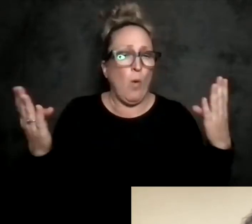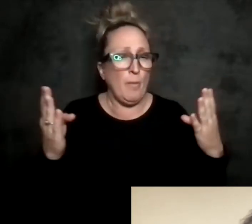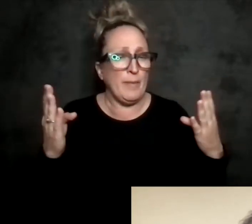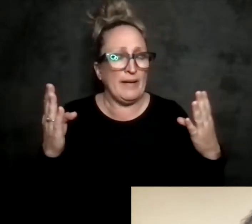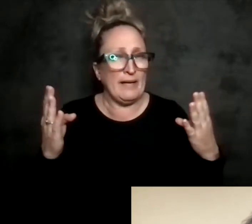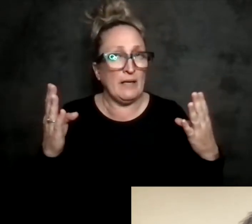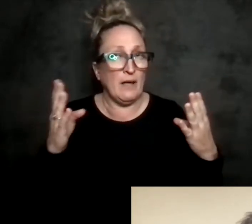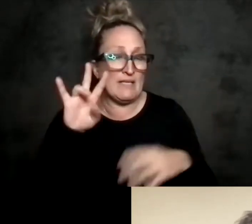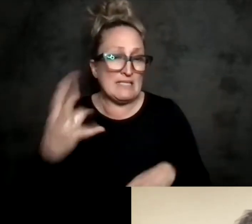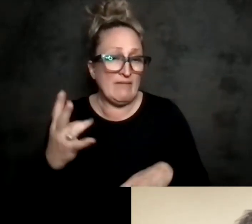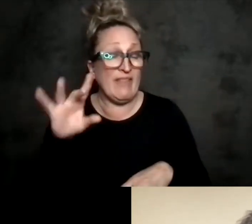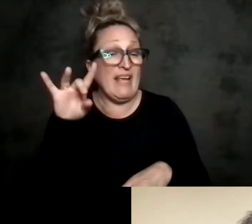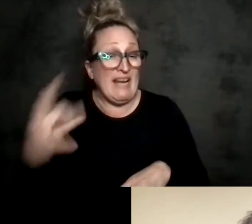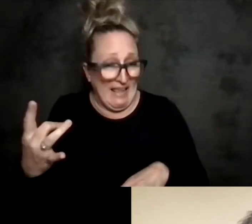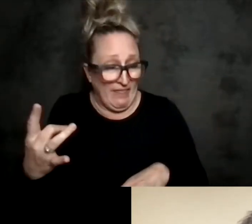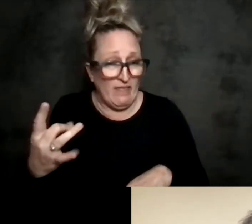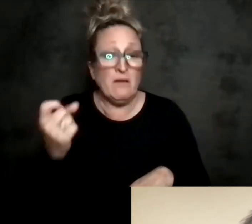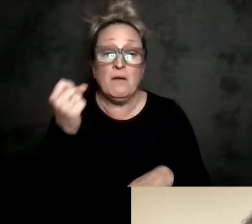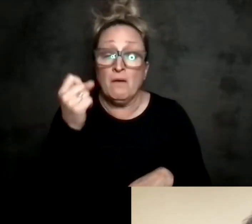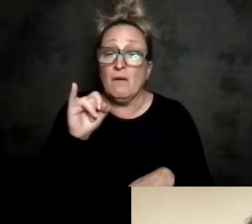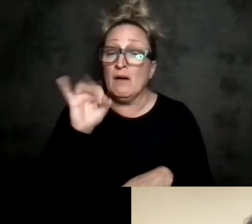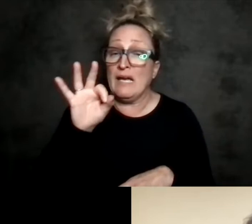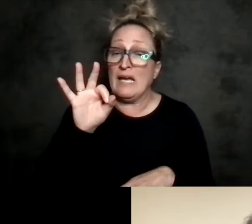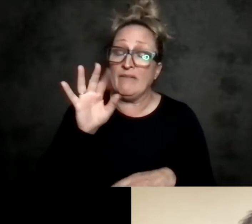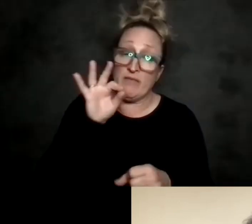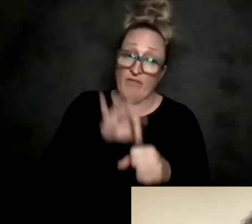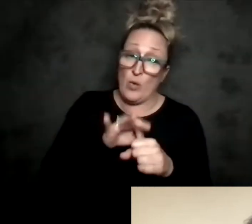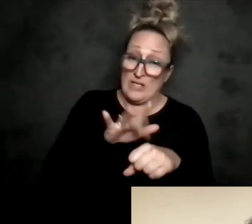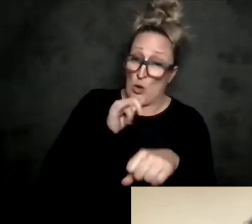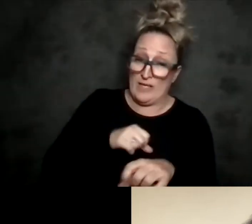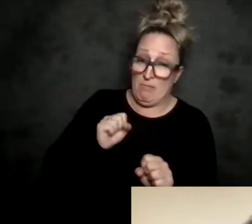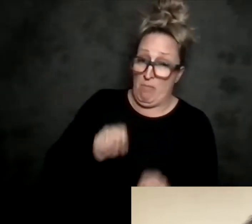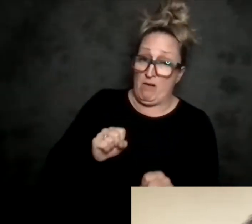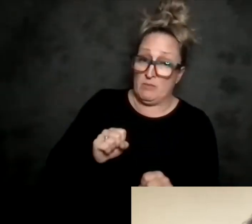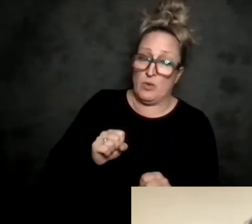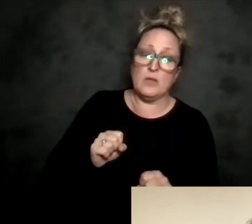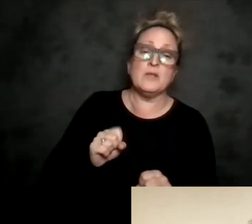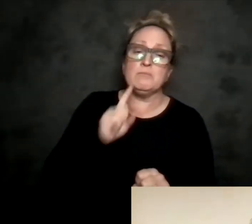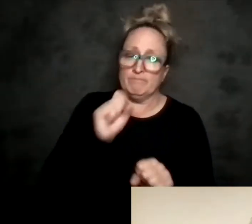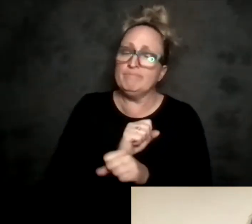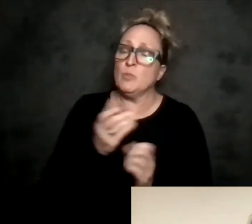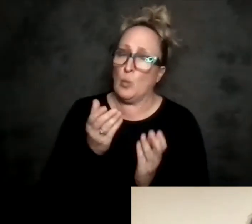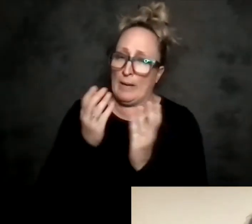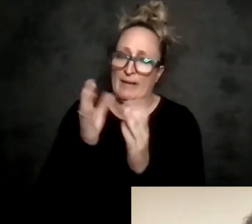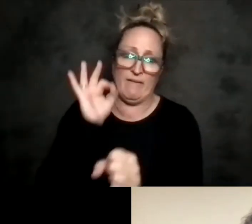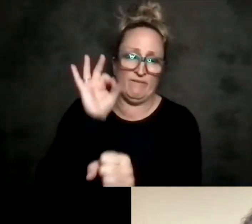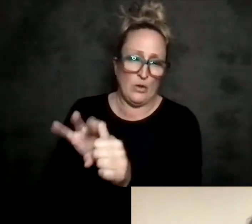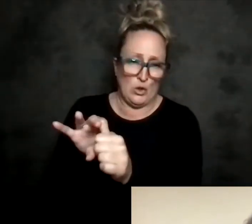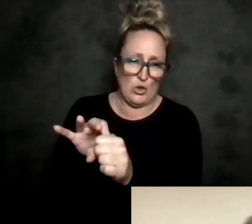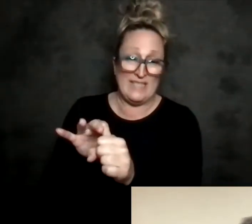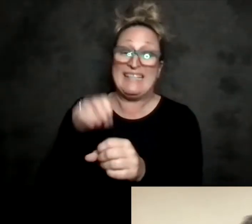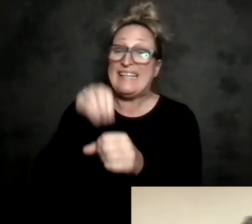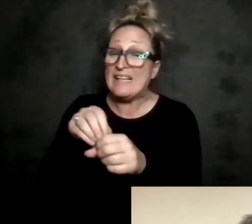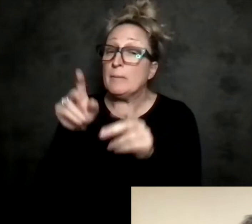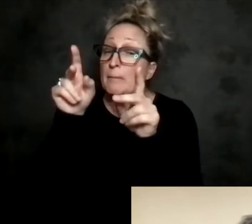the 7th and 8th. So if it's about voting as early as possible, it is actually recommended to vote in